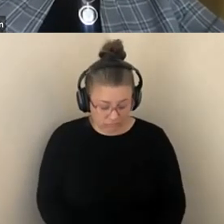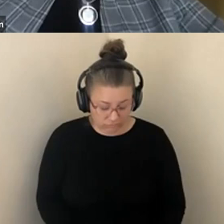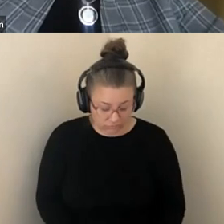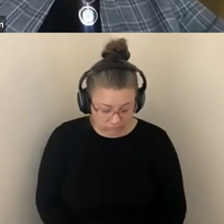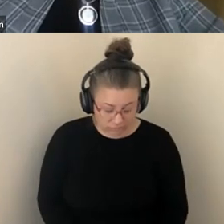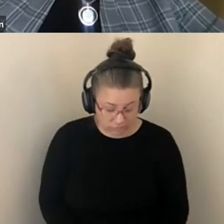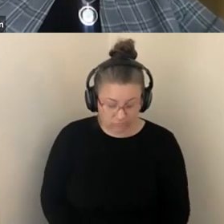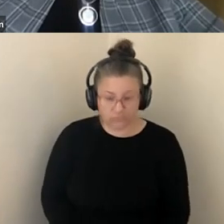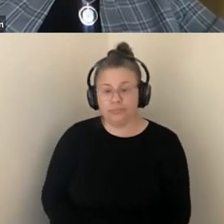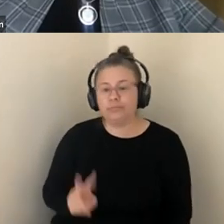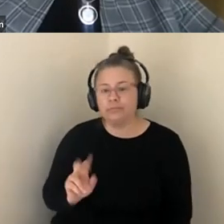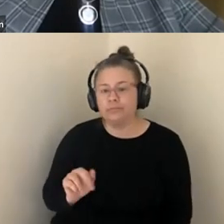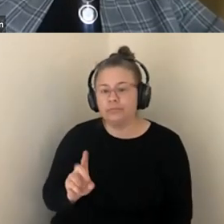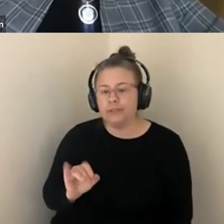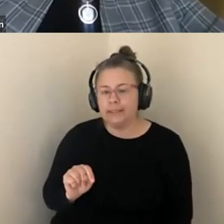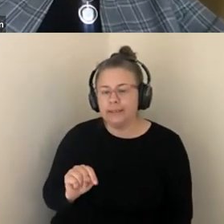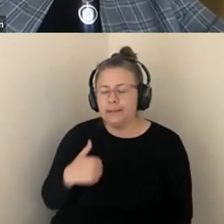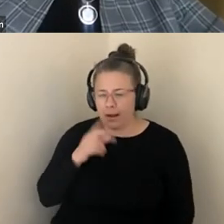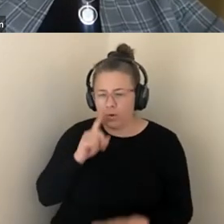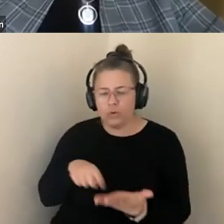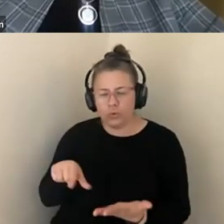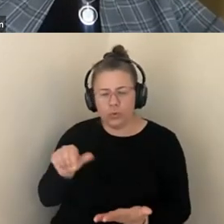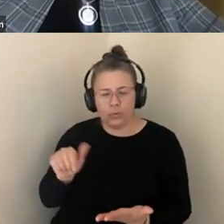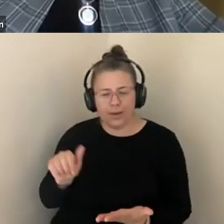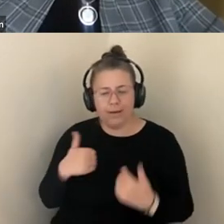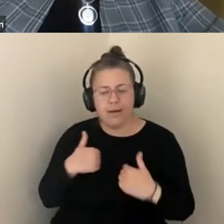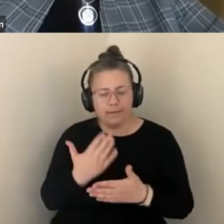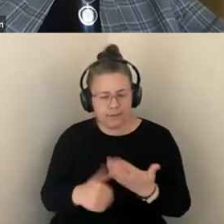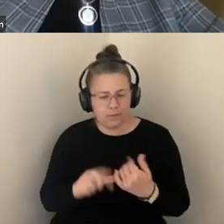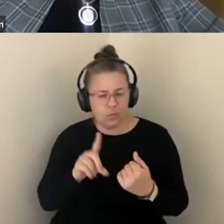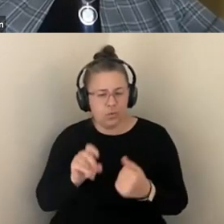I saw the questions in the Q&A about polygenic risk cohort